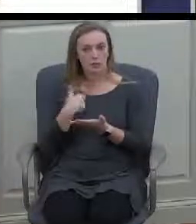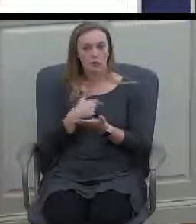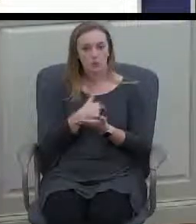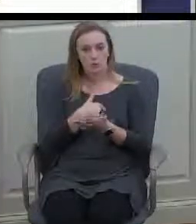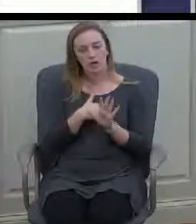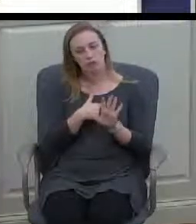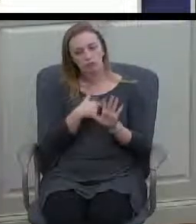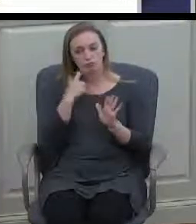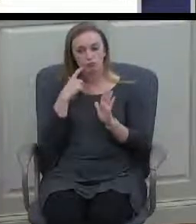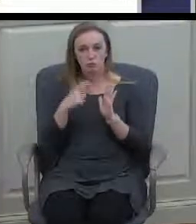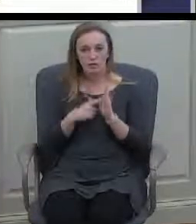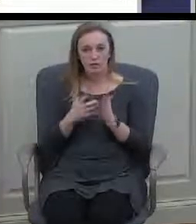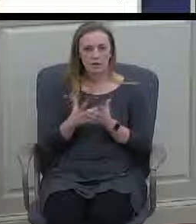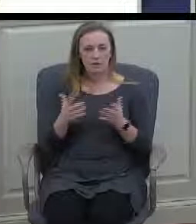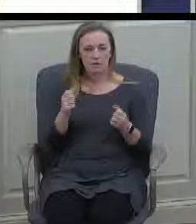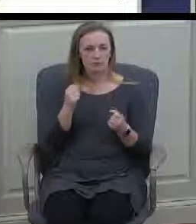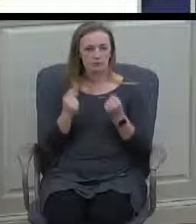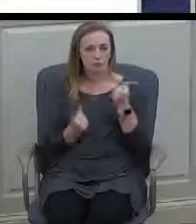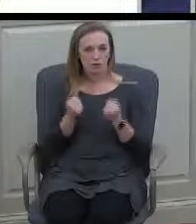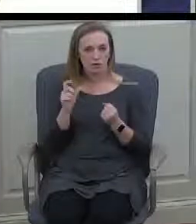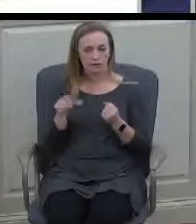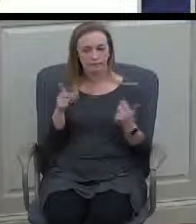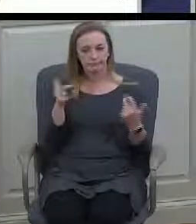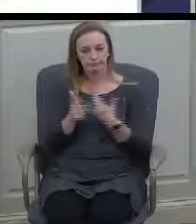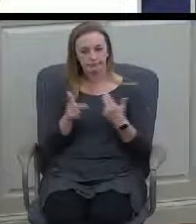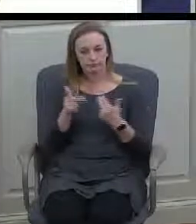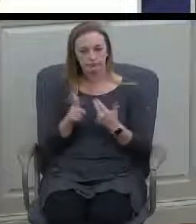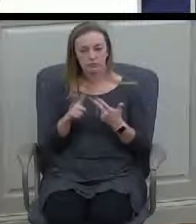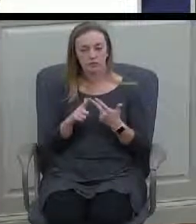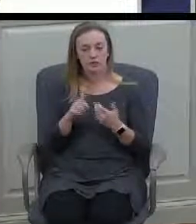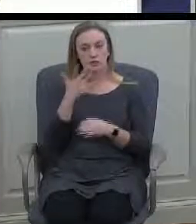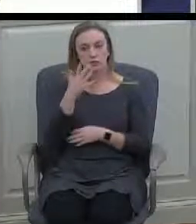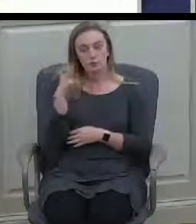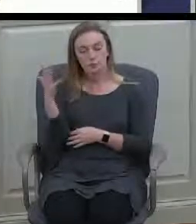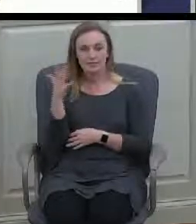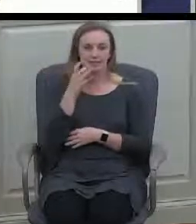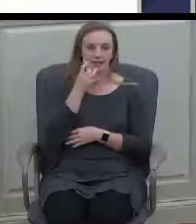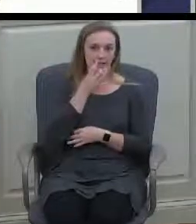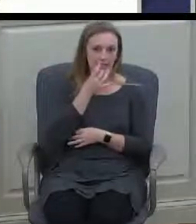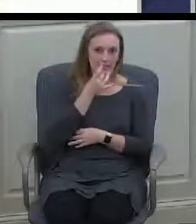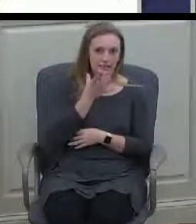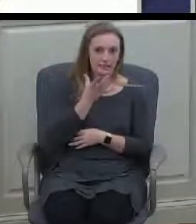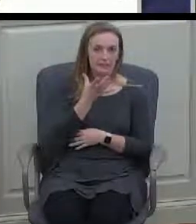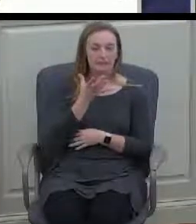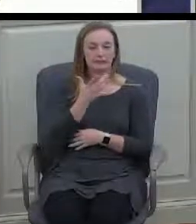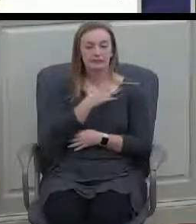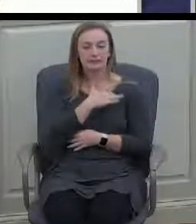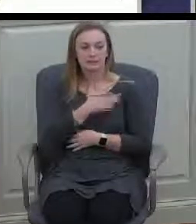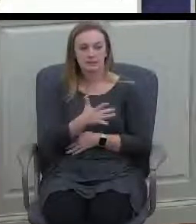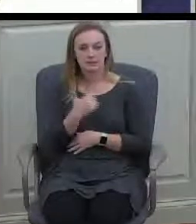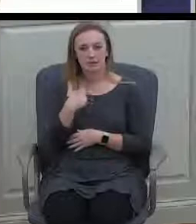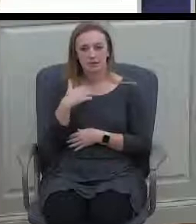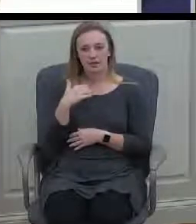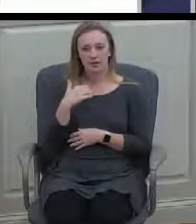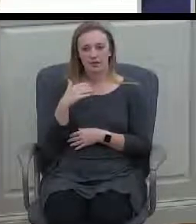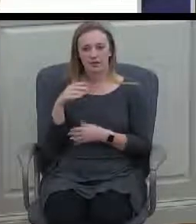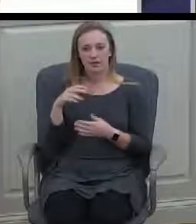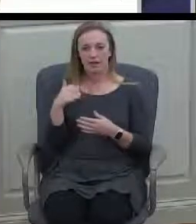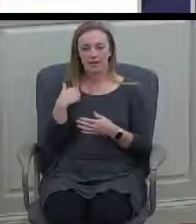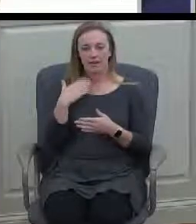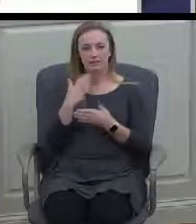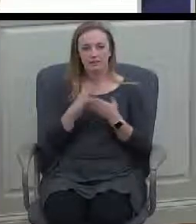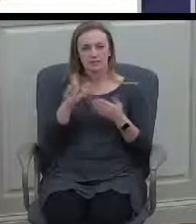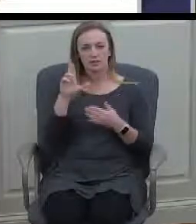that's needed to get through downtown, street trees, lighting, safe lighting. There's utilities that exist underneath the